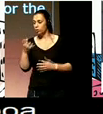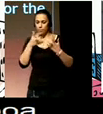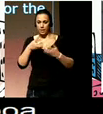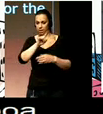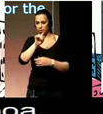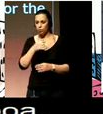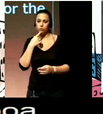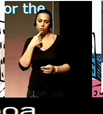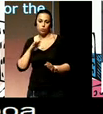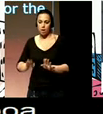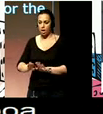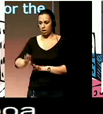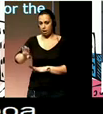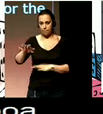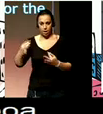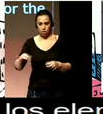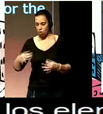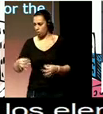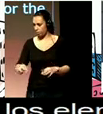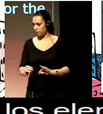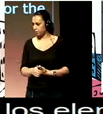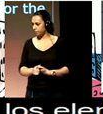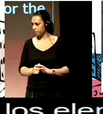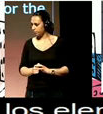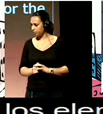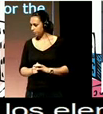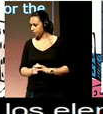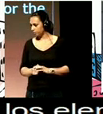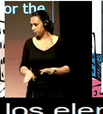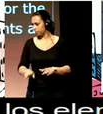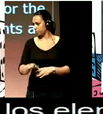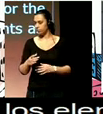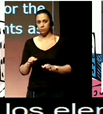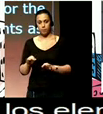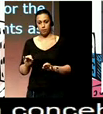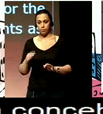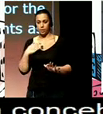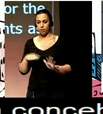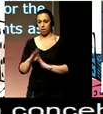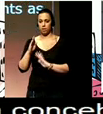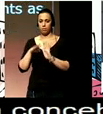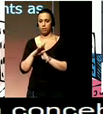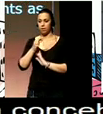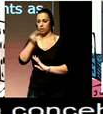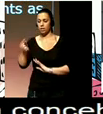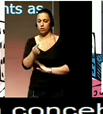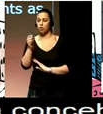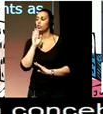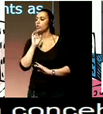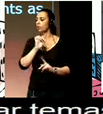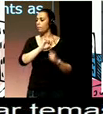or other elements, as with drums from the scratch to